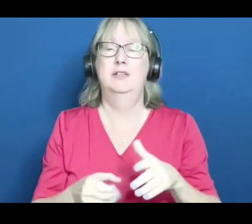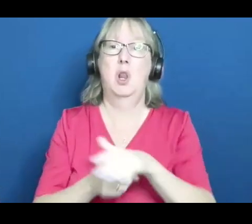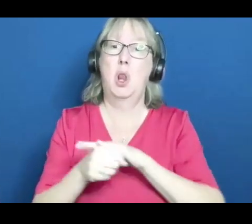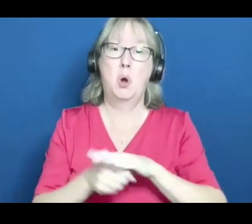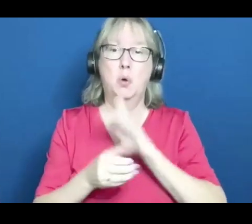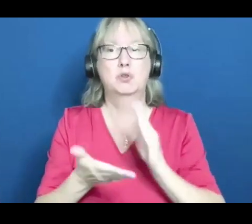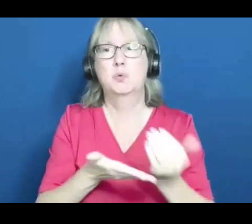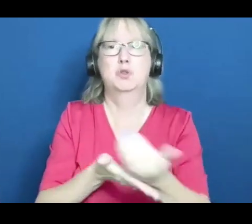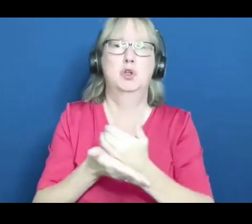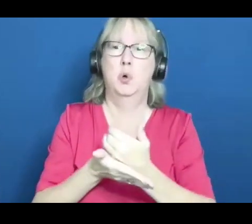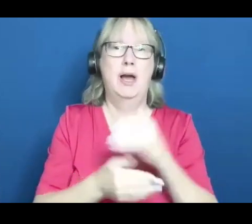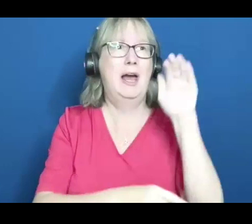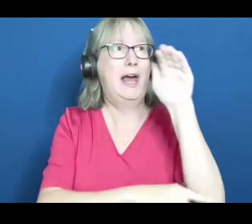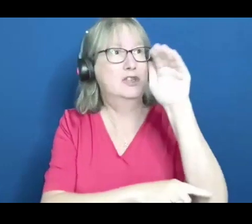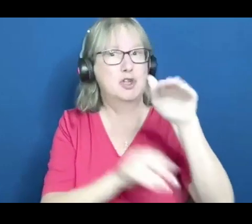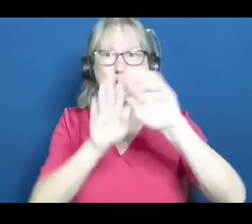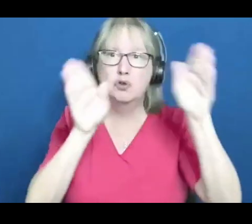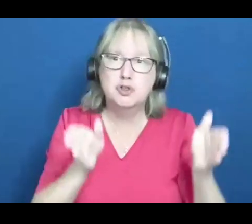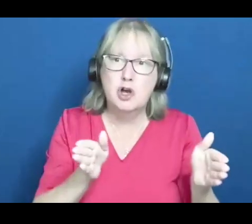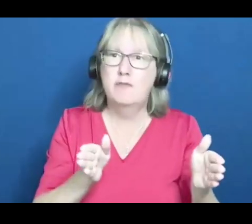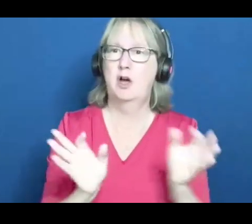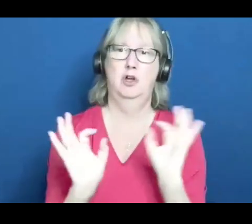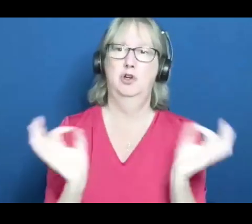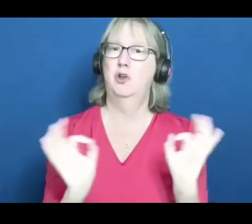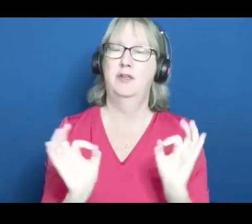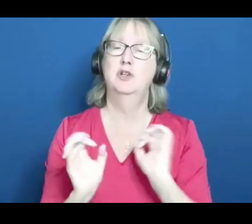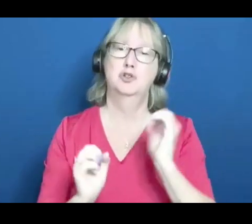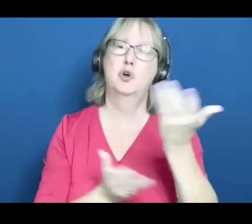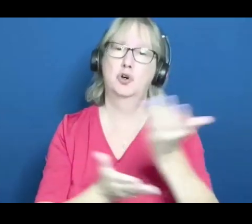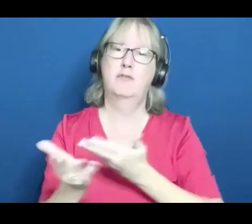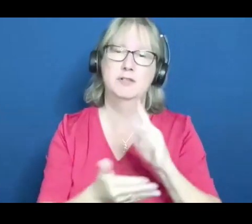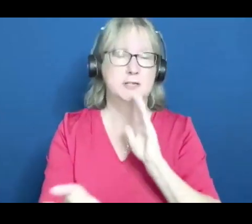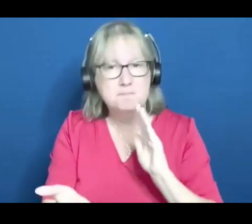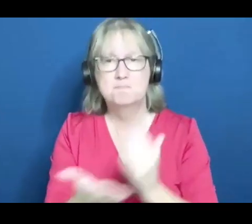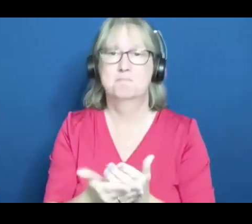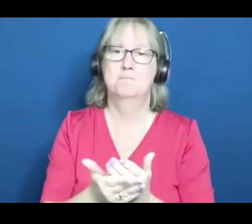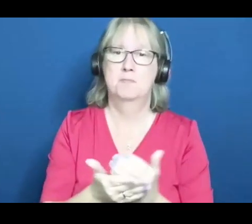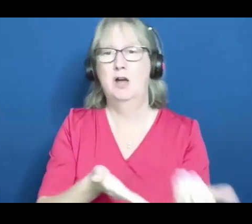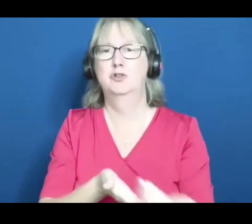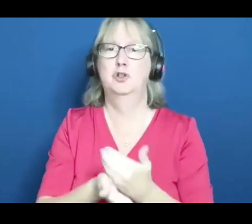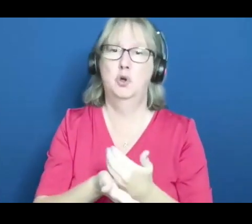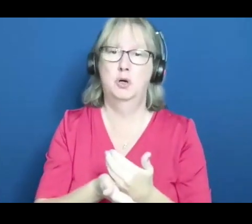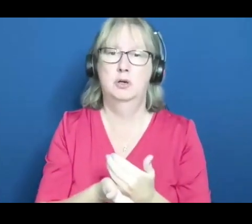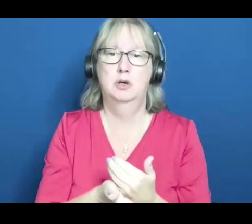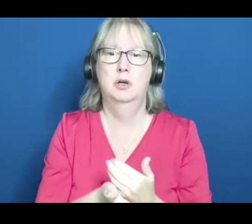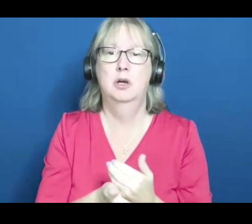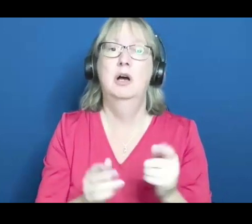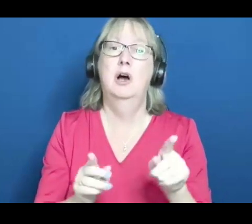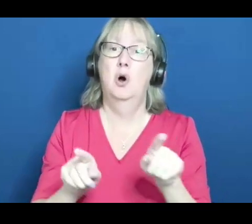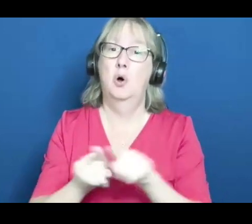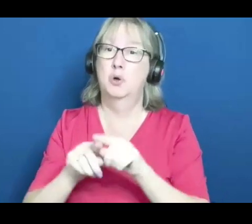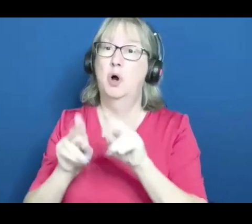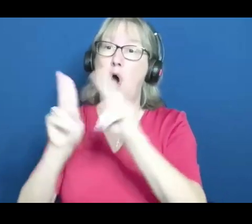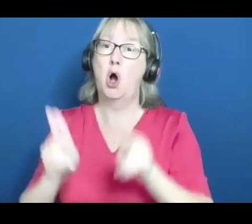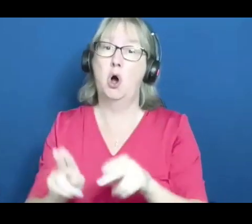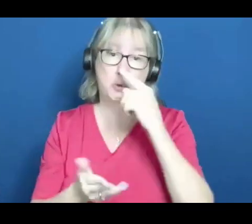So there's no external servers or anything like that. So all your conversations are very secure. And for home use, guys, you can